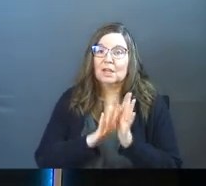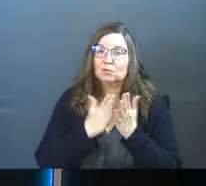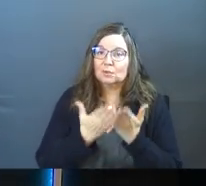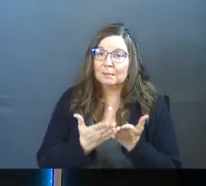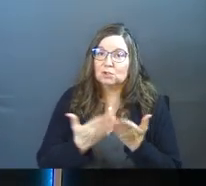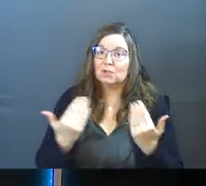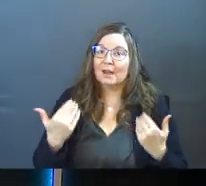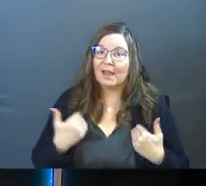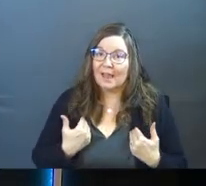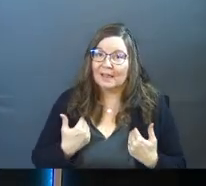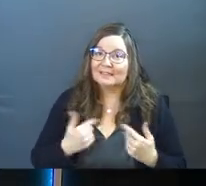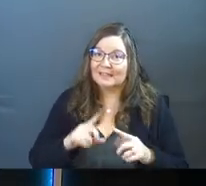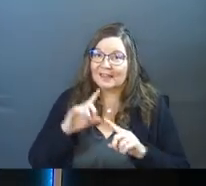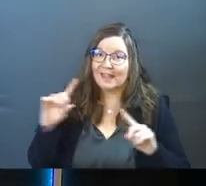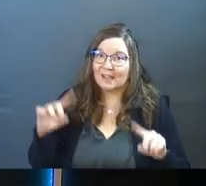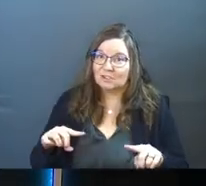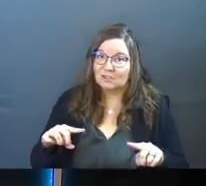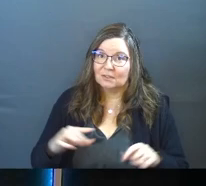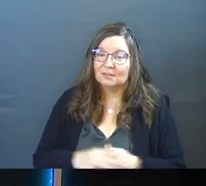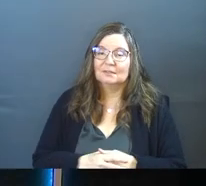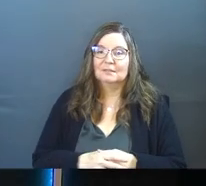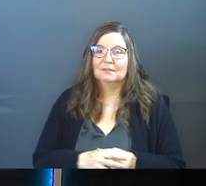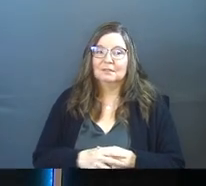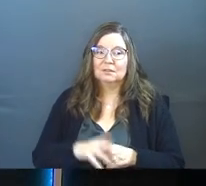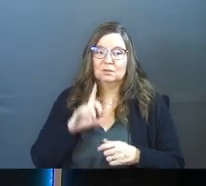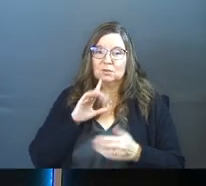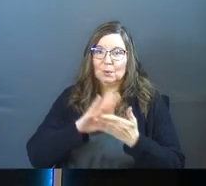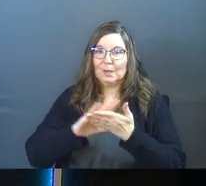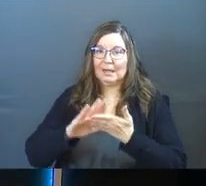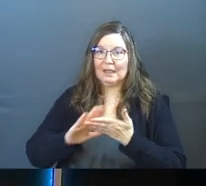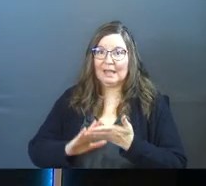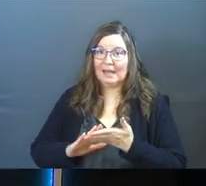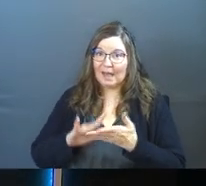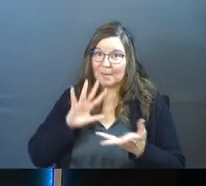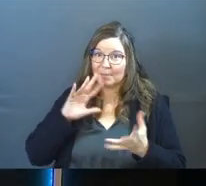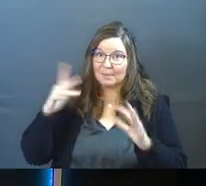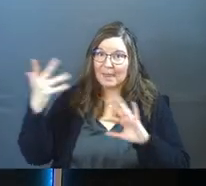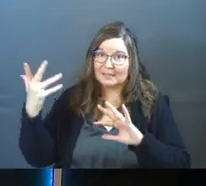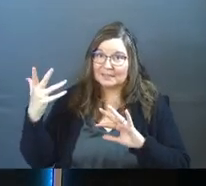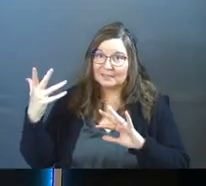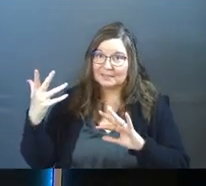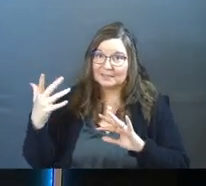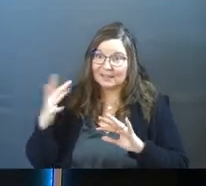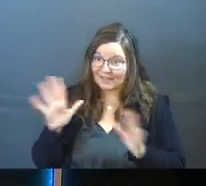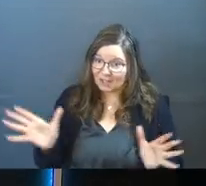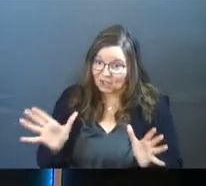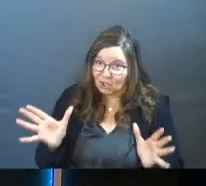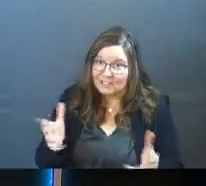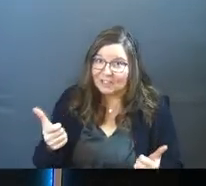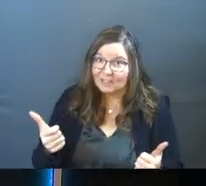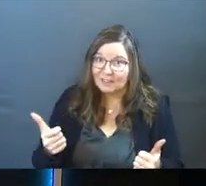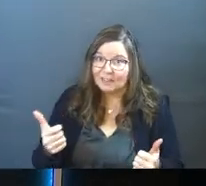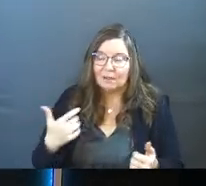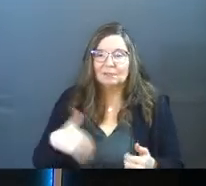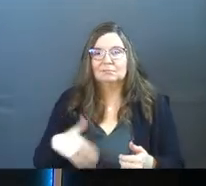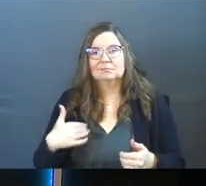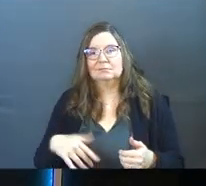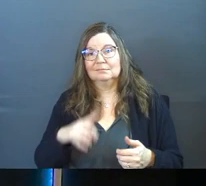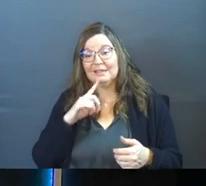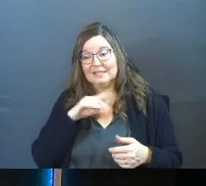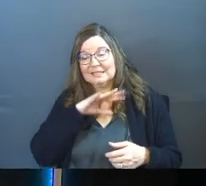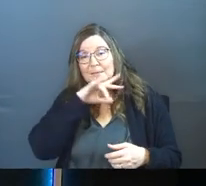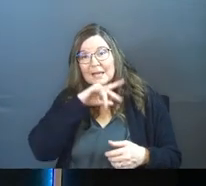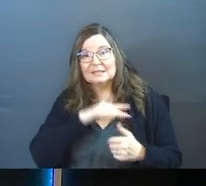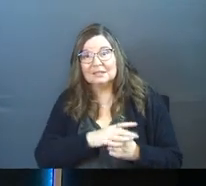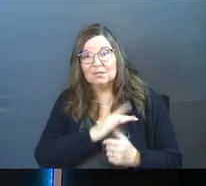Scripture has the answer to clean up the mess. Isn't that encouraging? man, it is